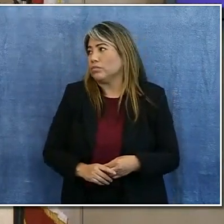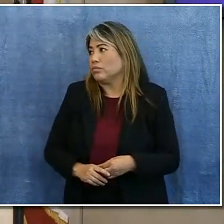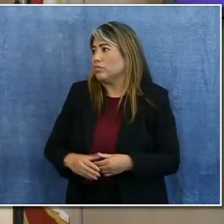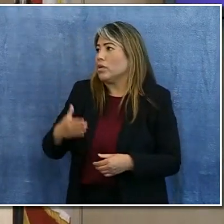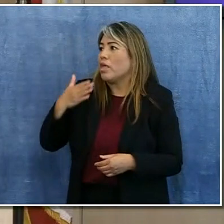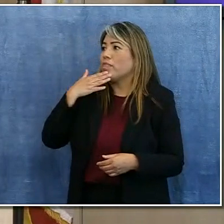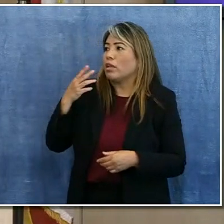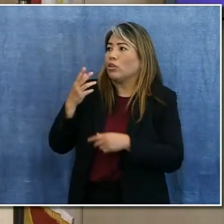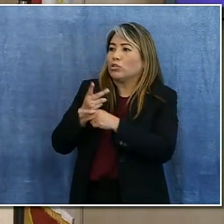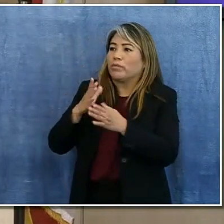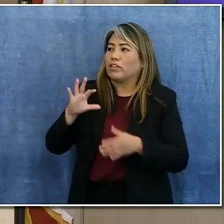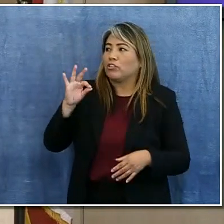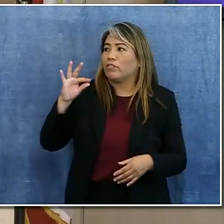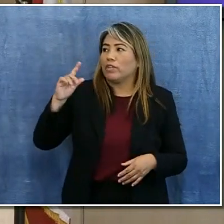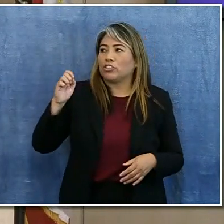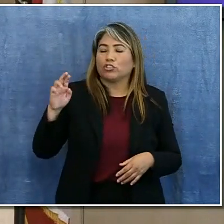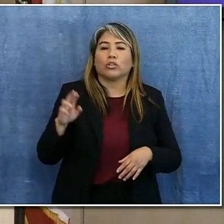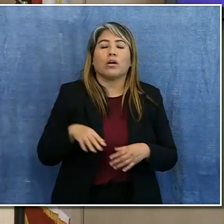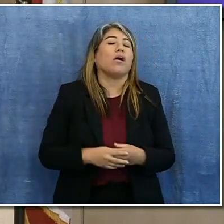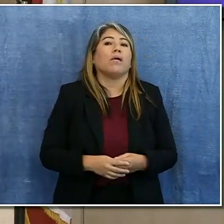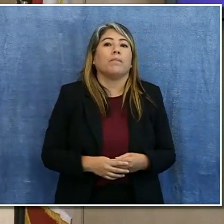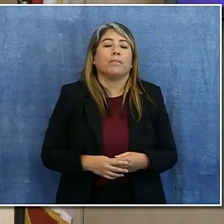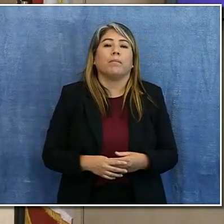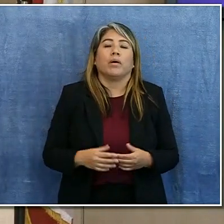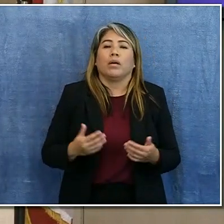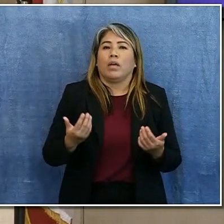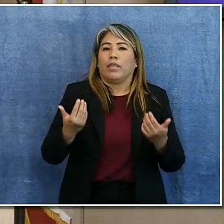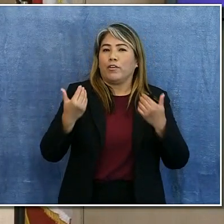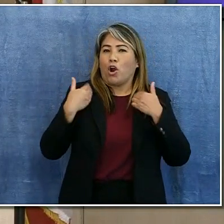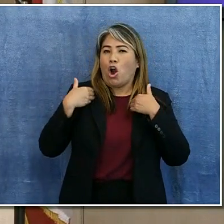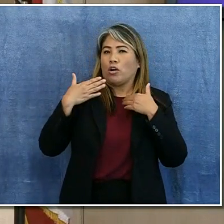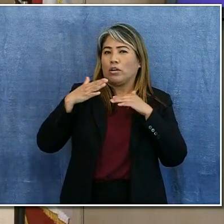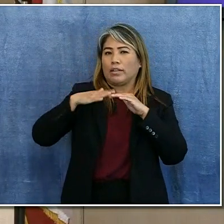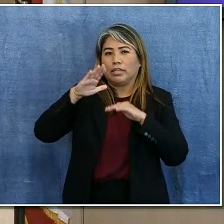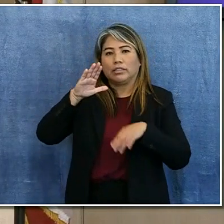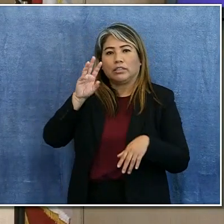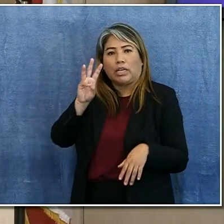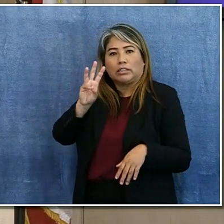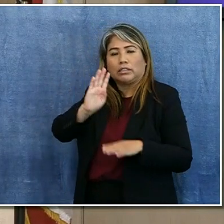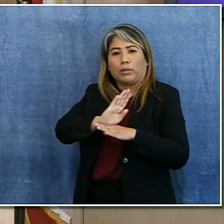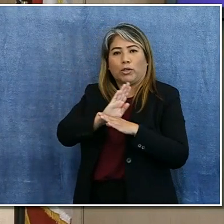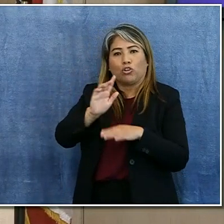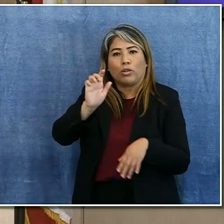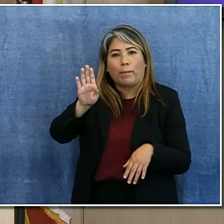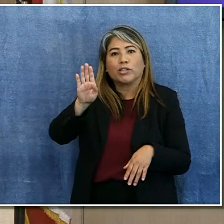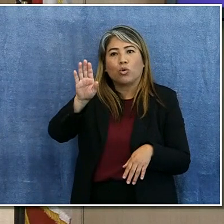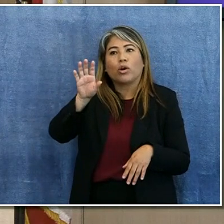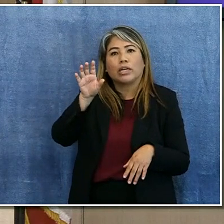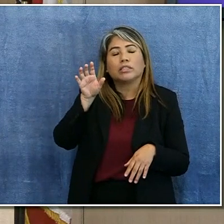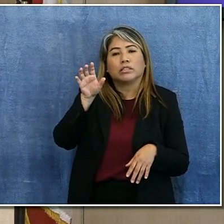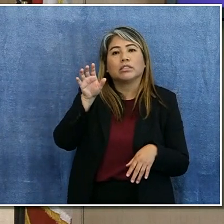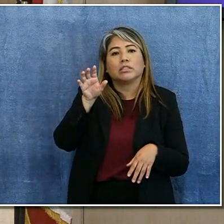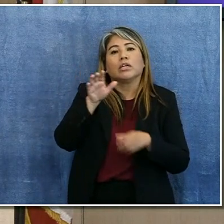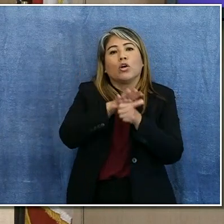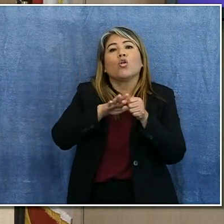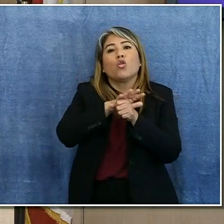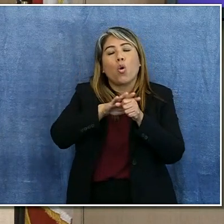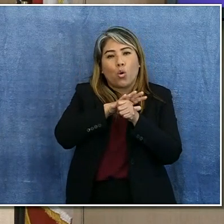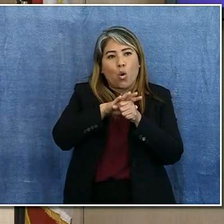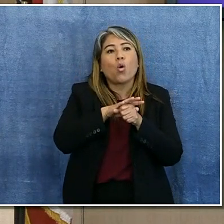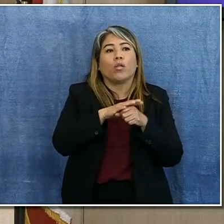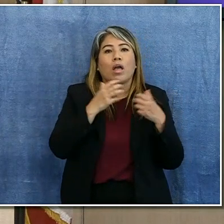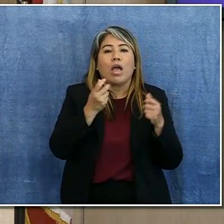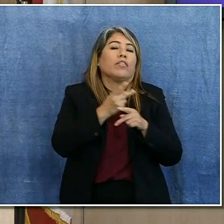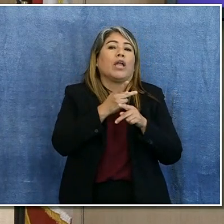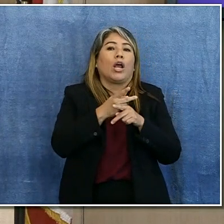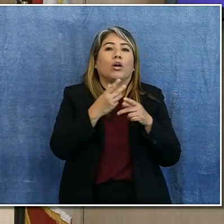Thank you, Supervisor Fletcher. There are at least 6 commercial laboratories that local